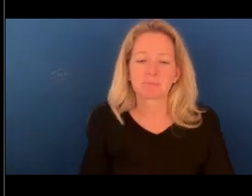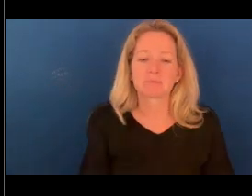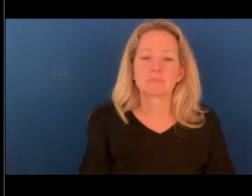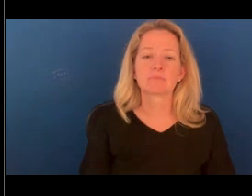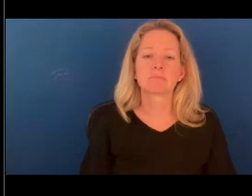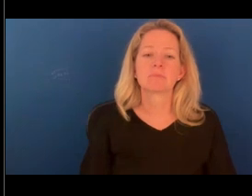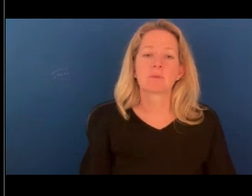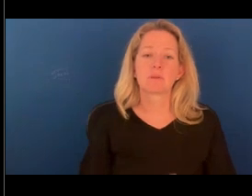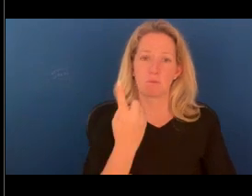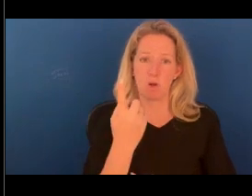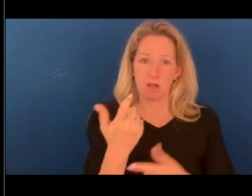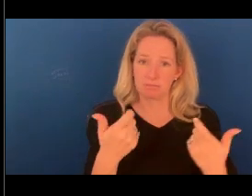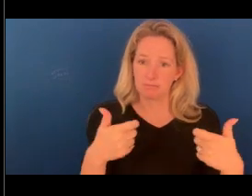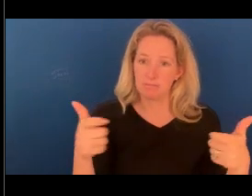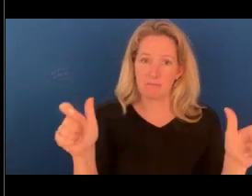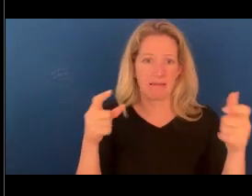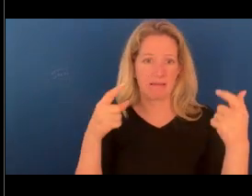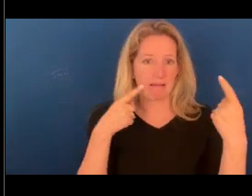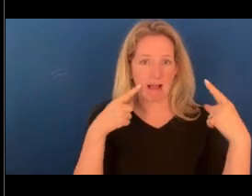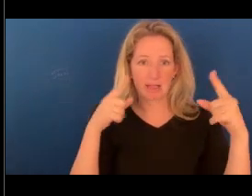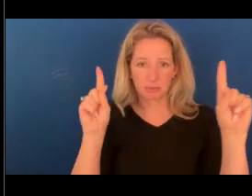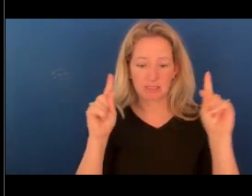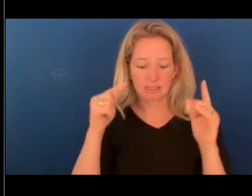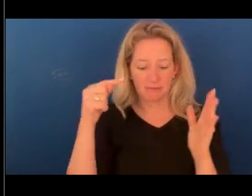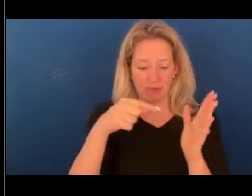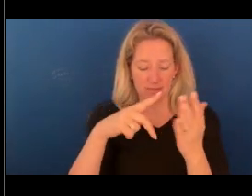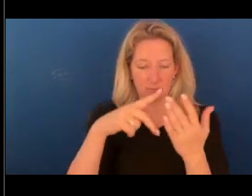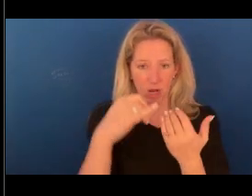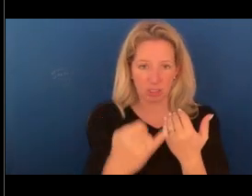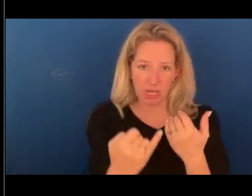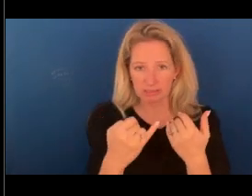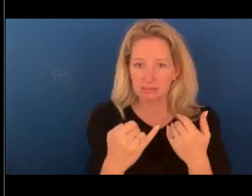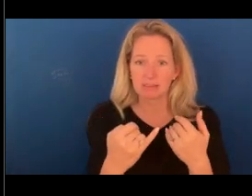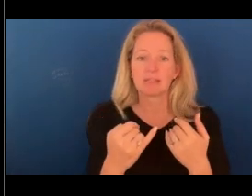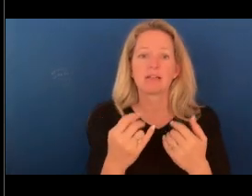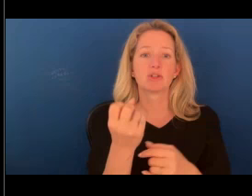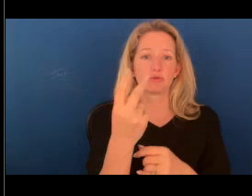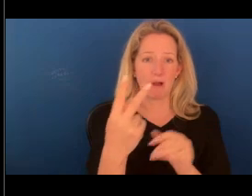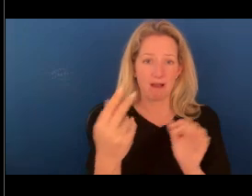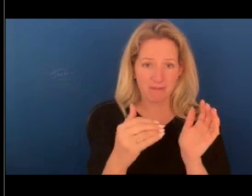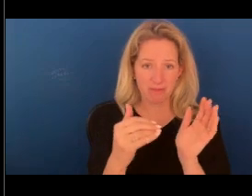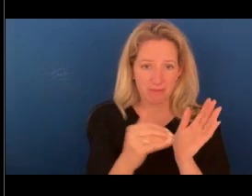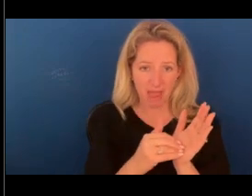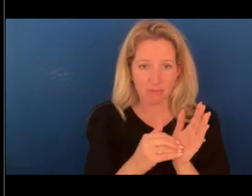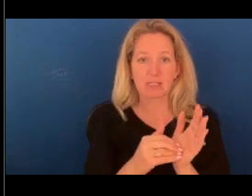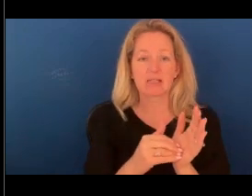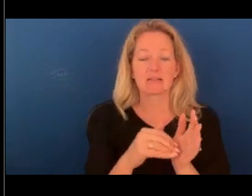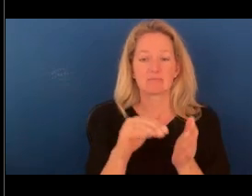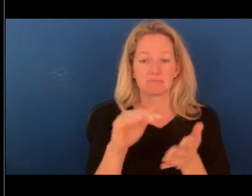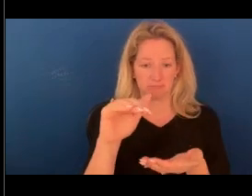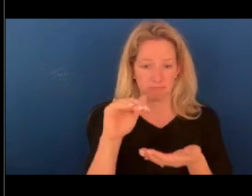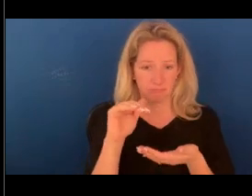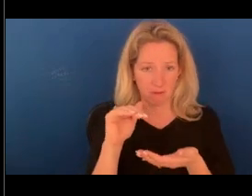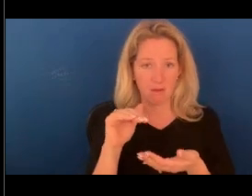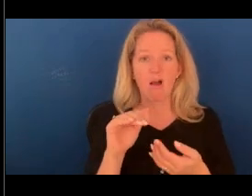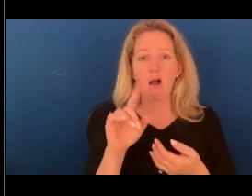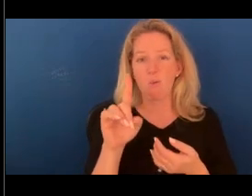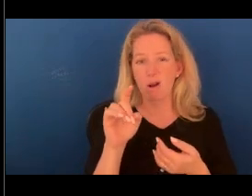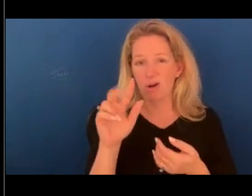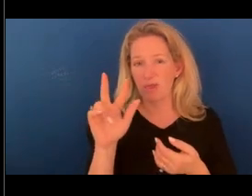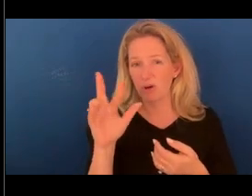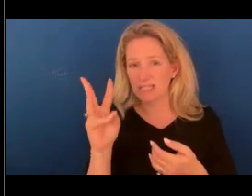accomplishments of this project, and all those involved, is of the 12,000, only 136